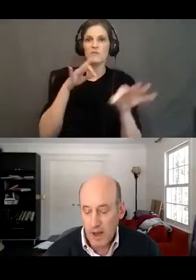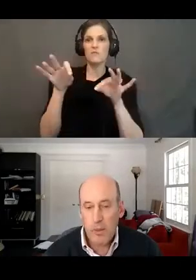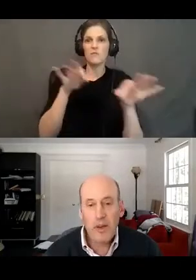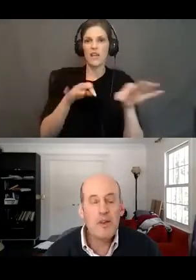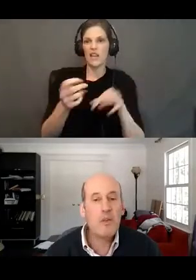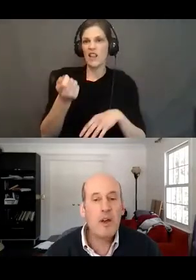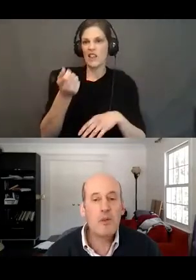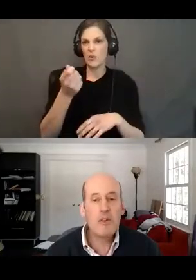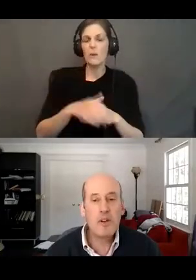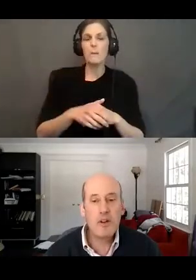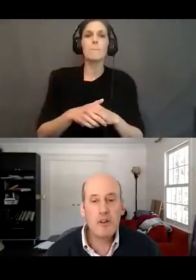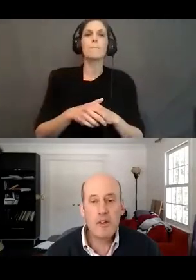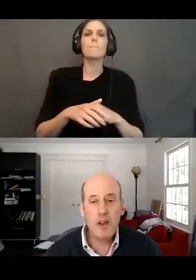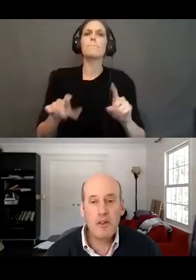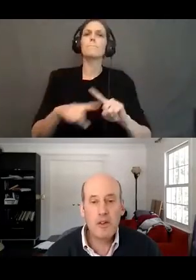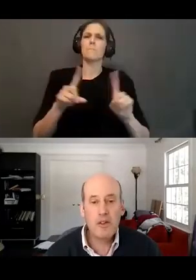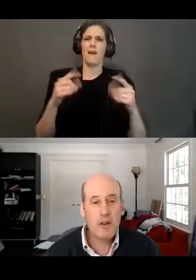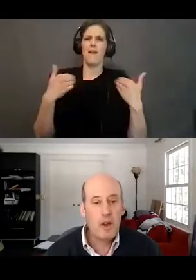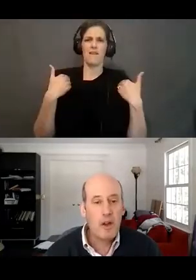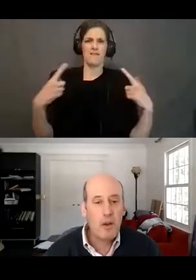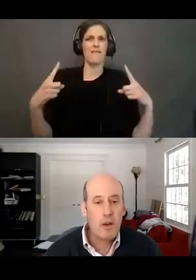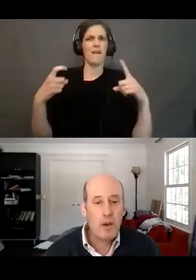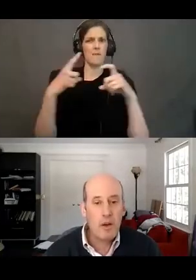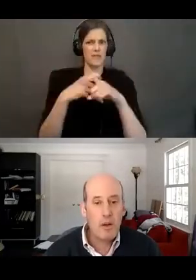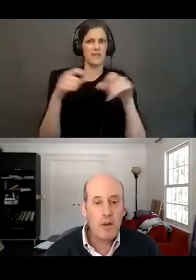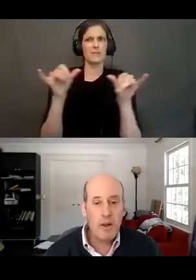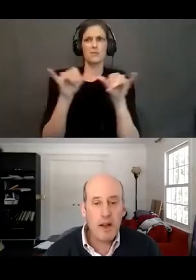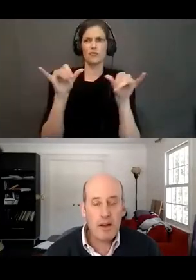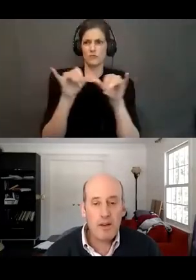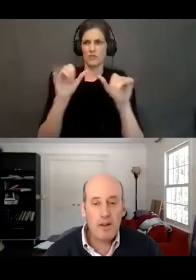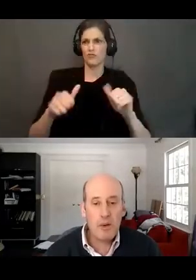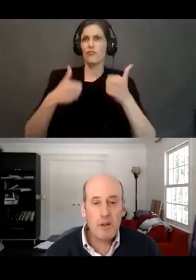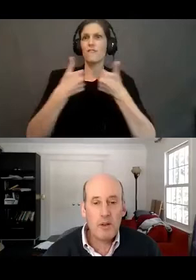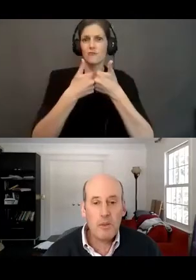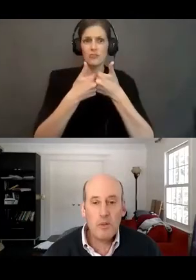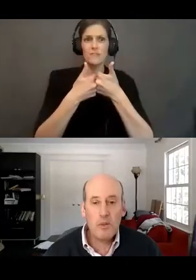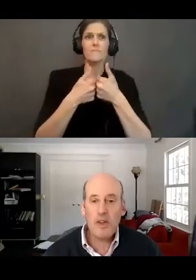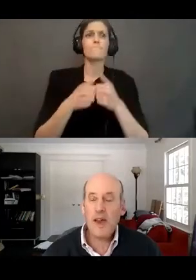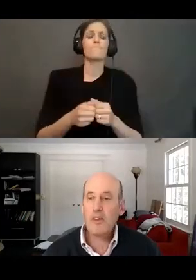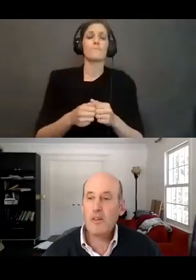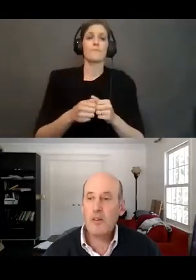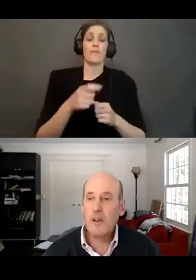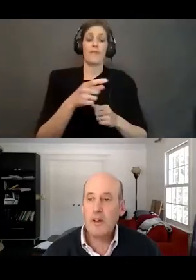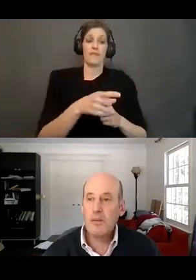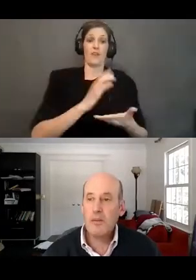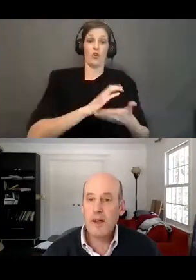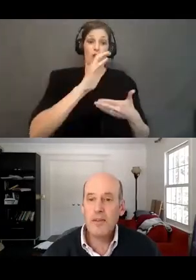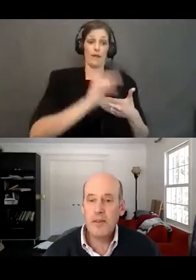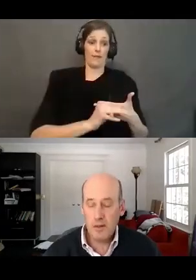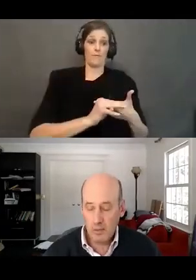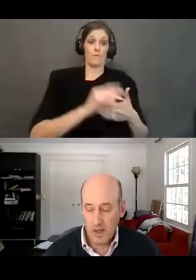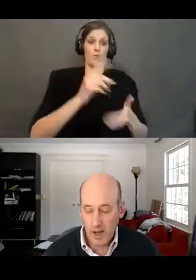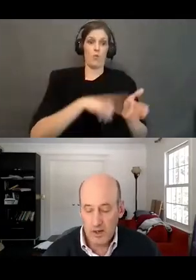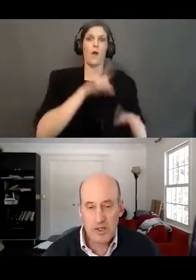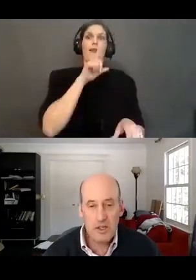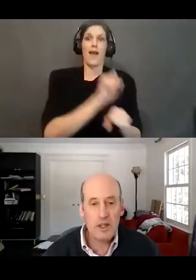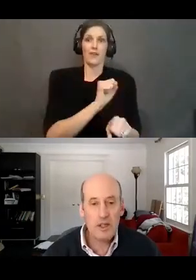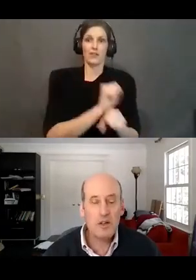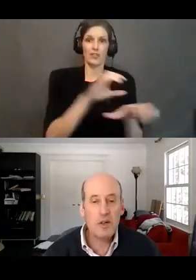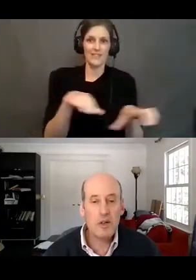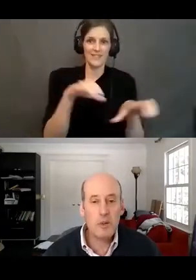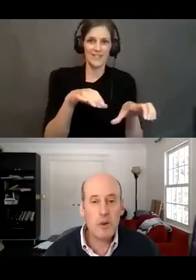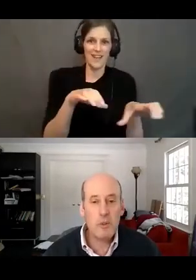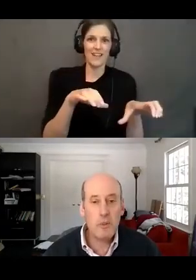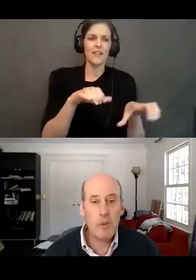some complex measurement challenges ahead of us. The enacted curriculum is what's actually done, not the beyond just the